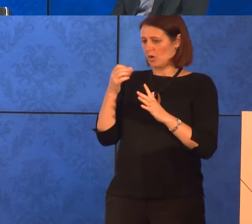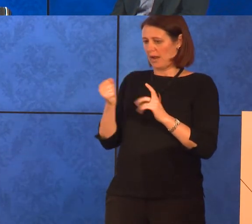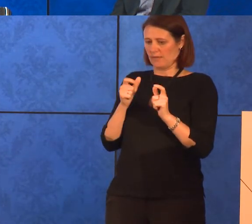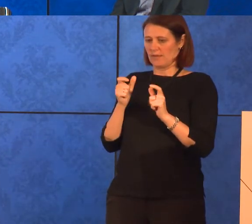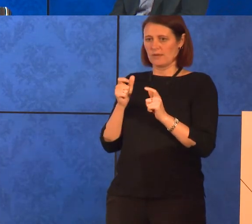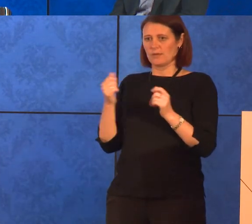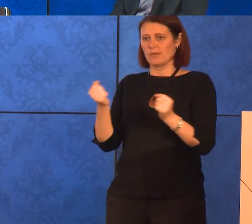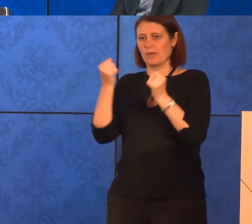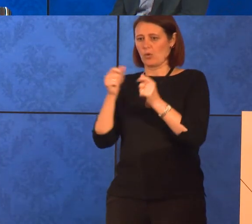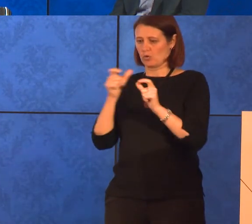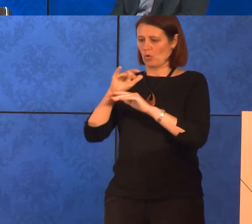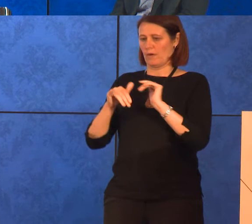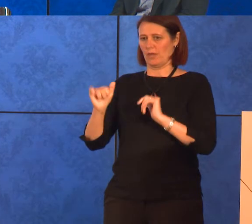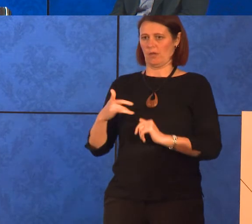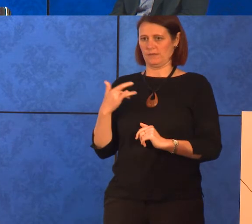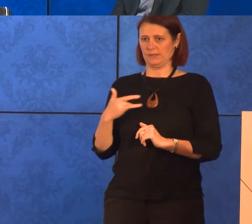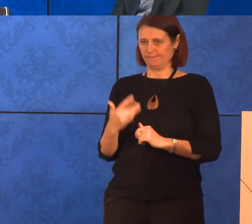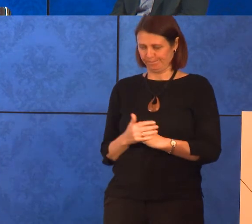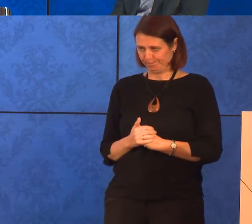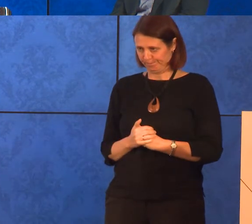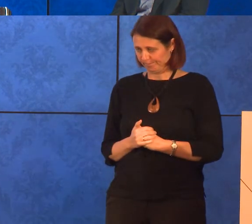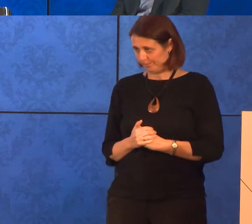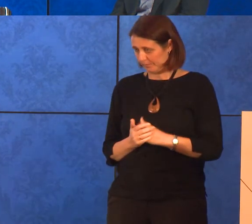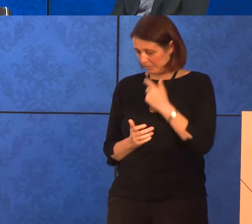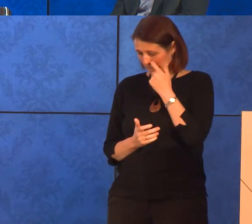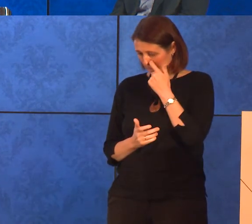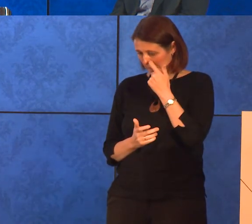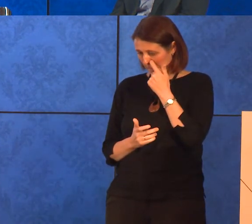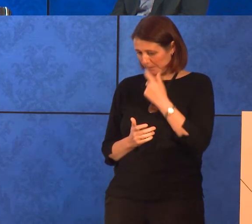that is, I guess, really the